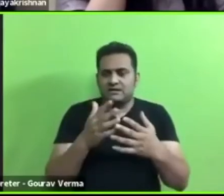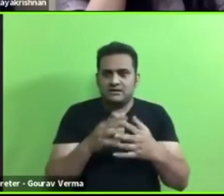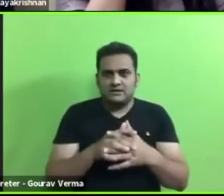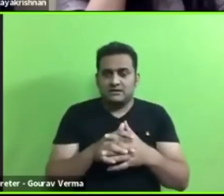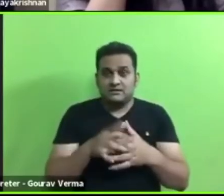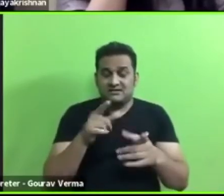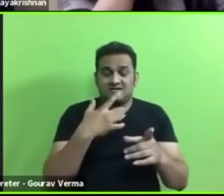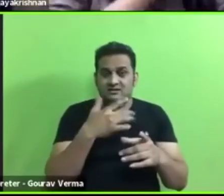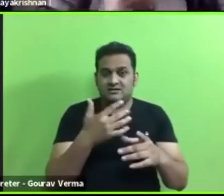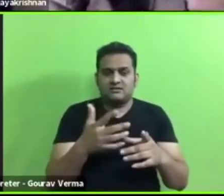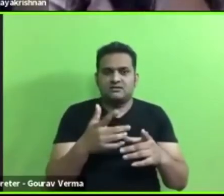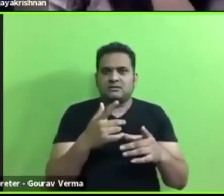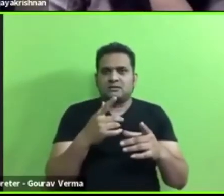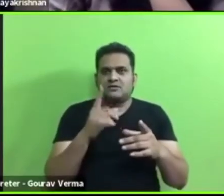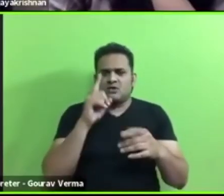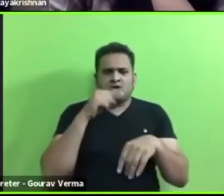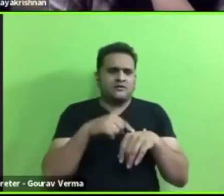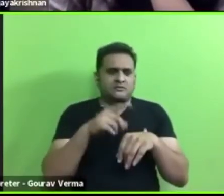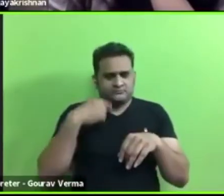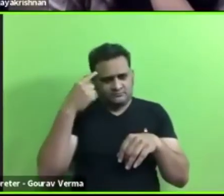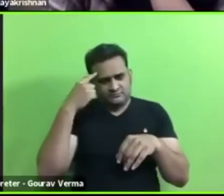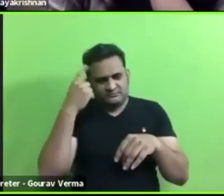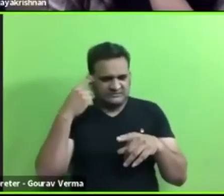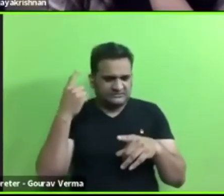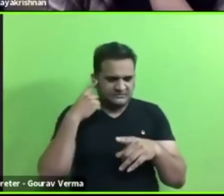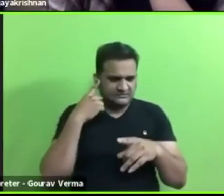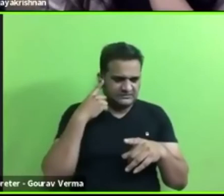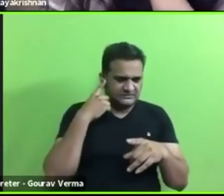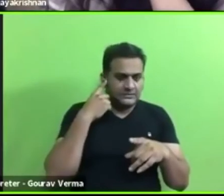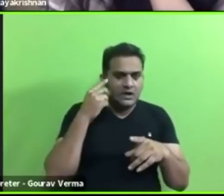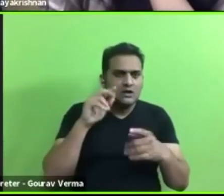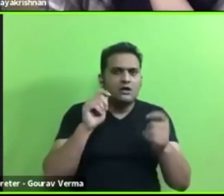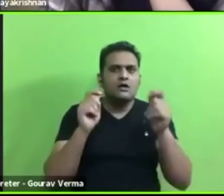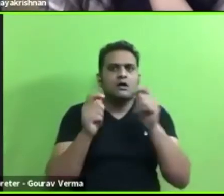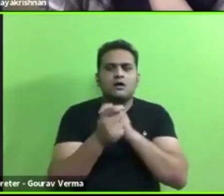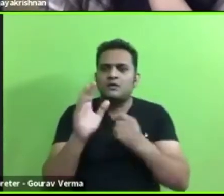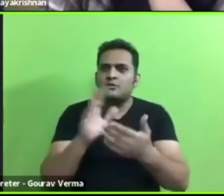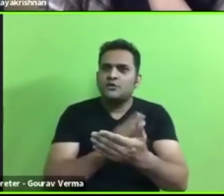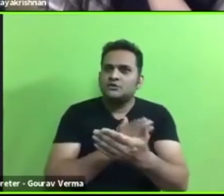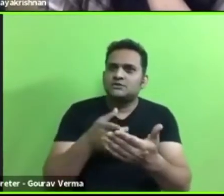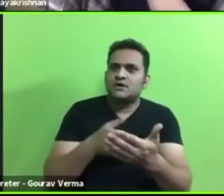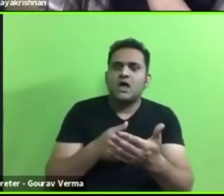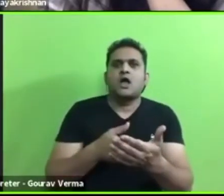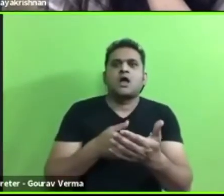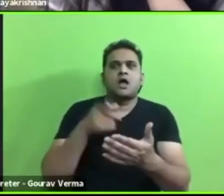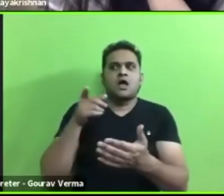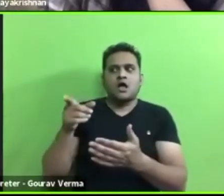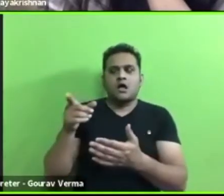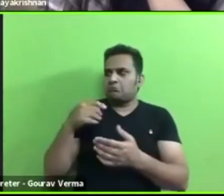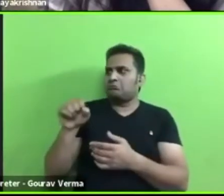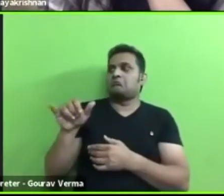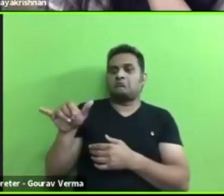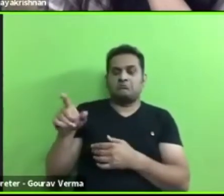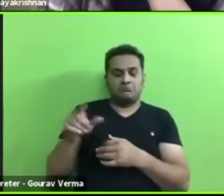was astounding when one day what I thought was noise became music, Suraj. Wow. You know, and that day it was, I mean,